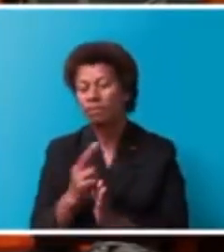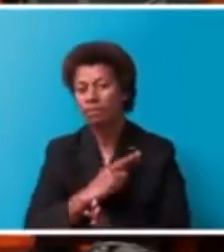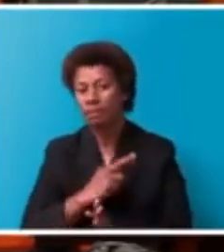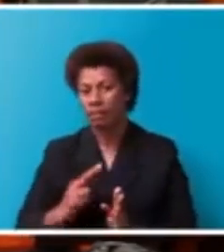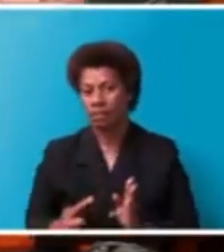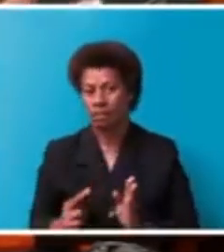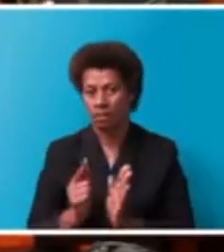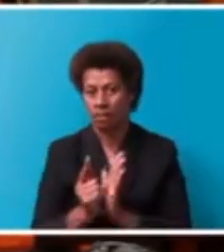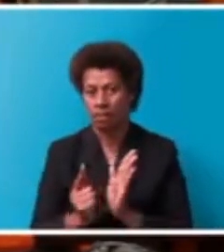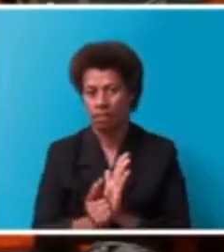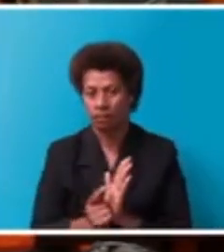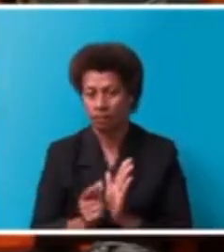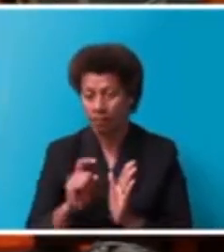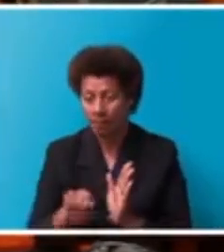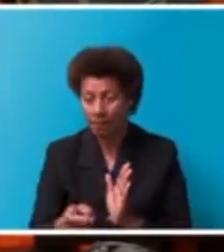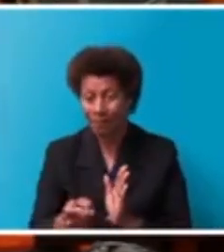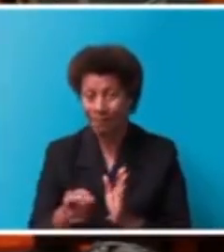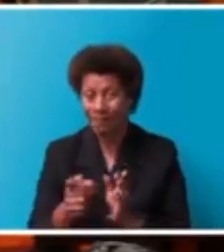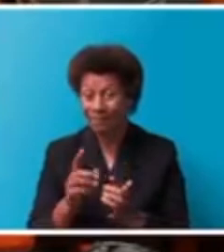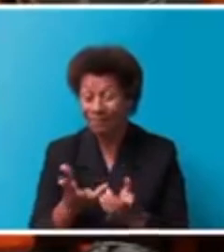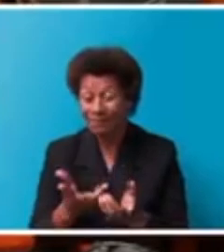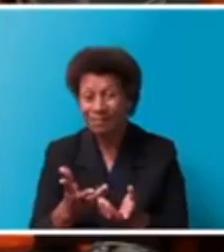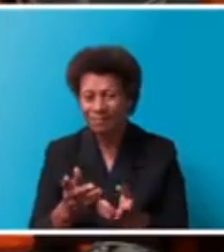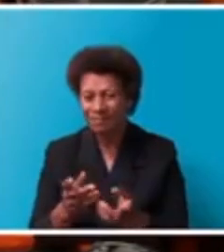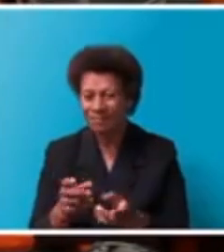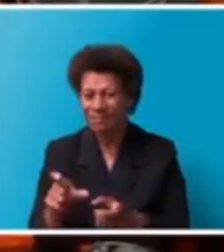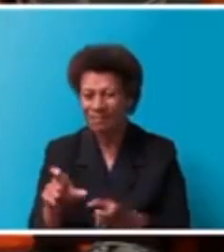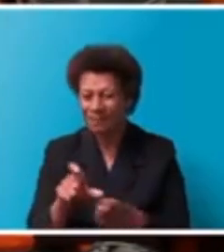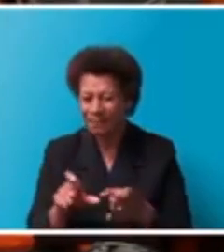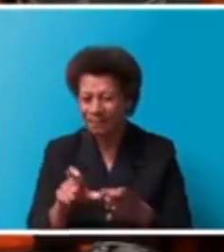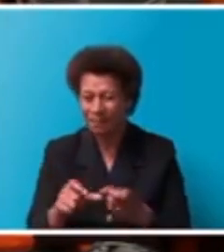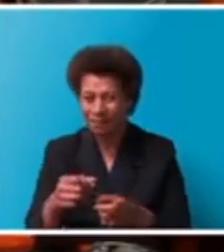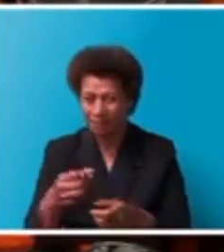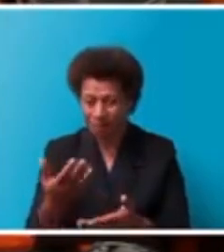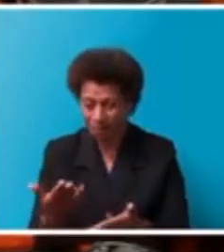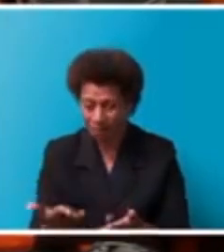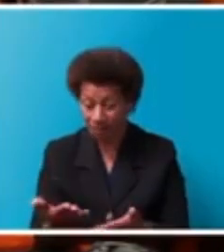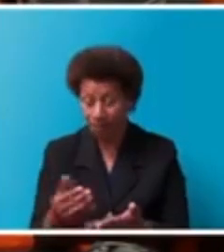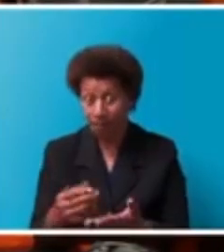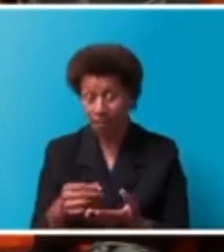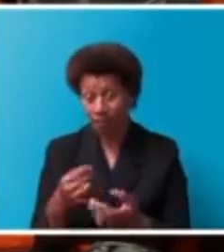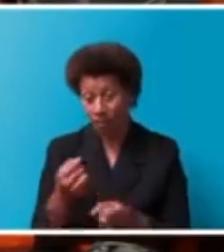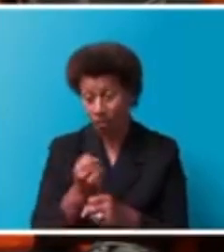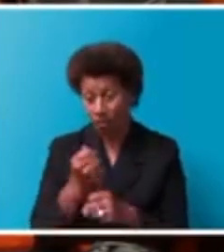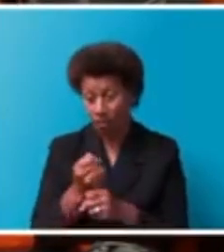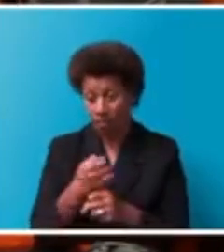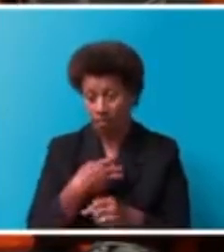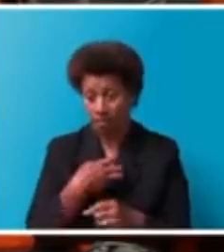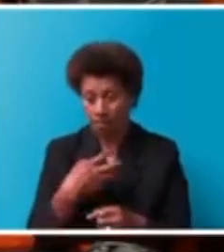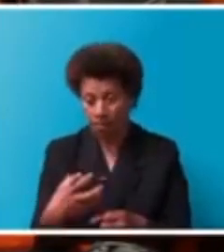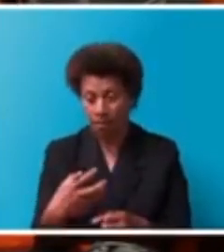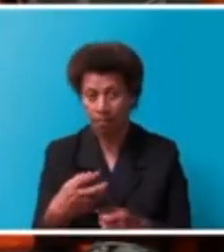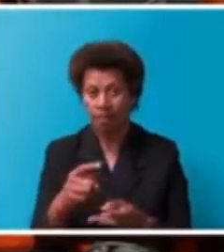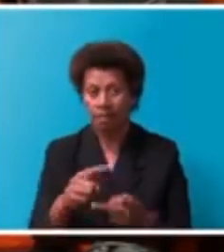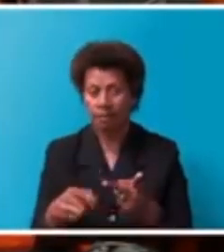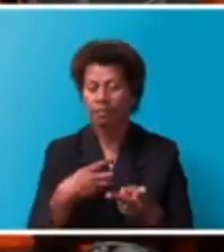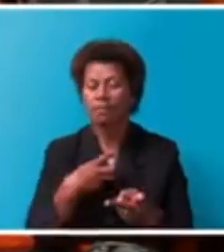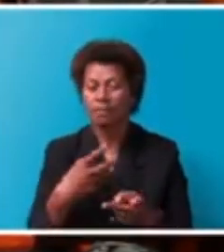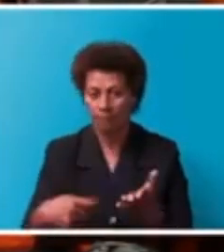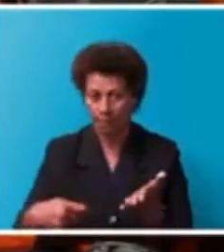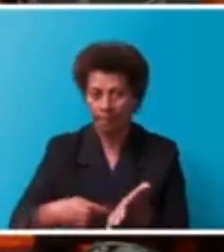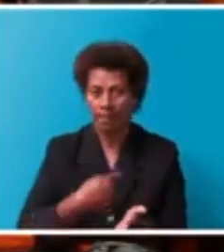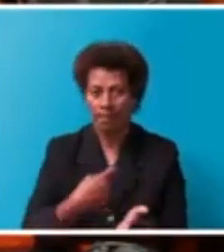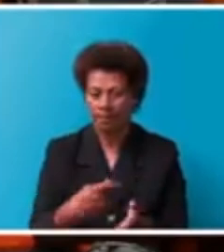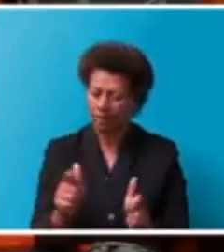on refinery, more percentage of gold is certified by third party, more royalty will be paid. If it is